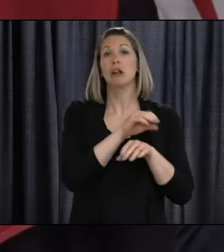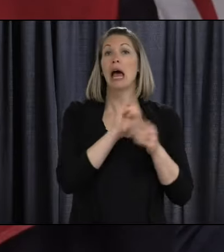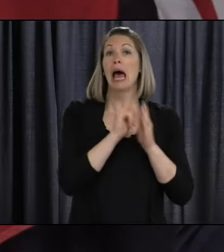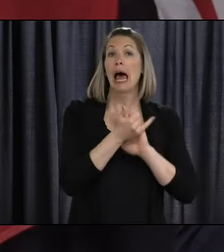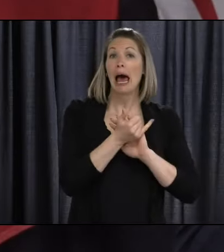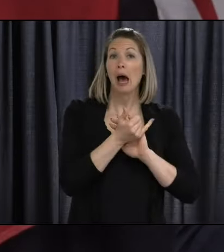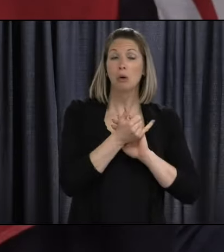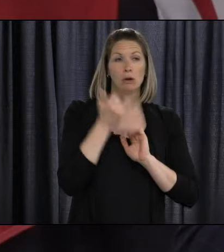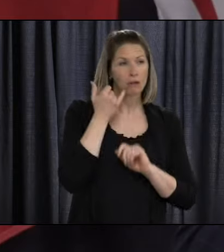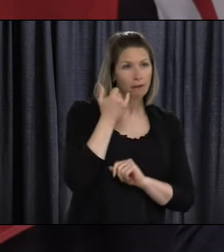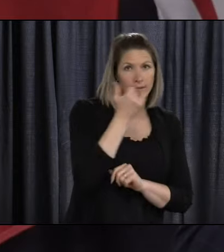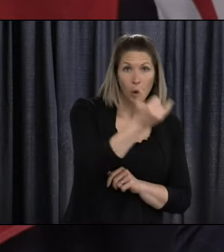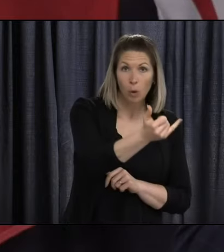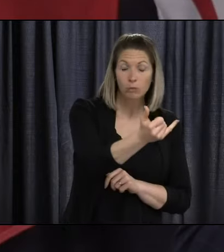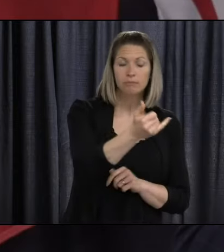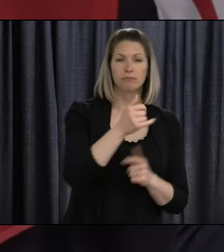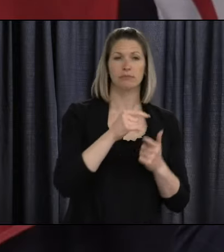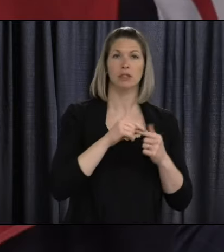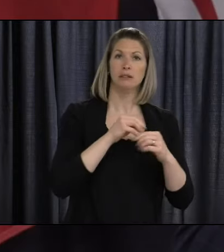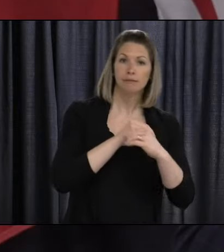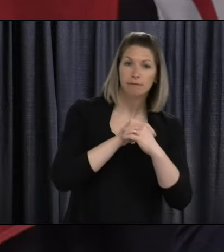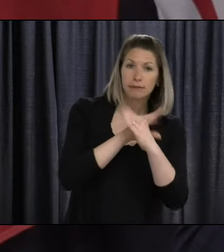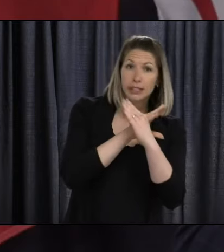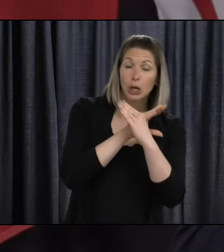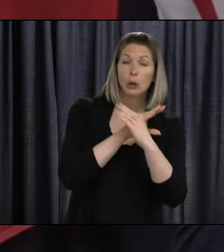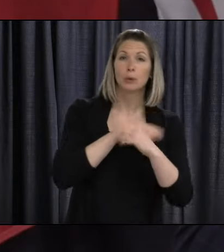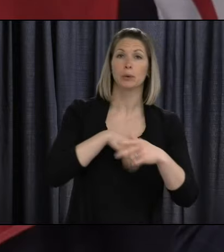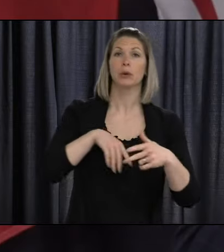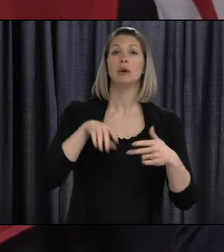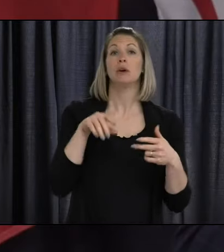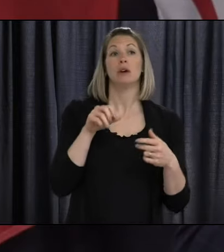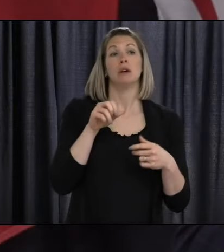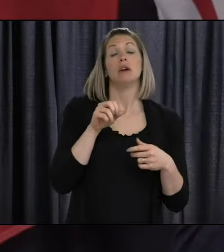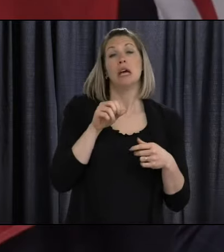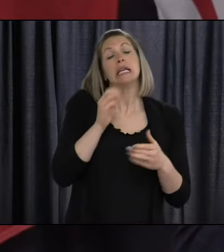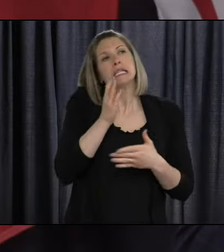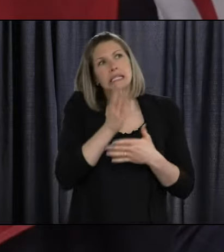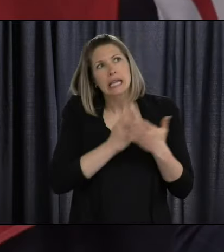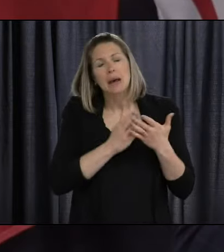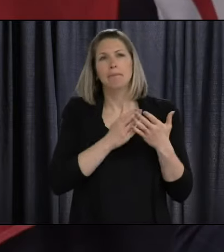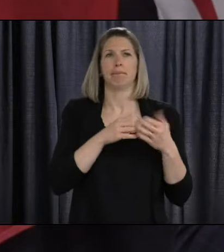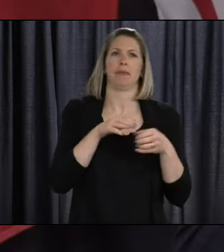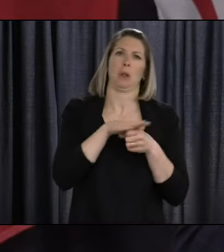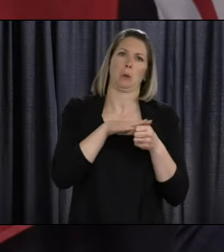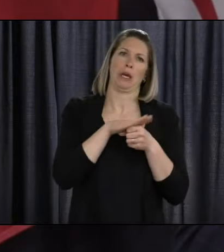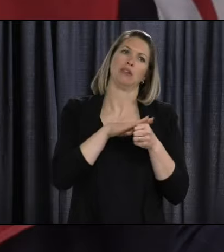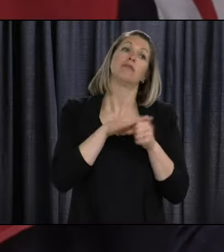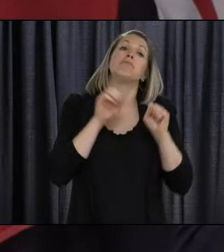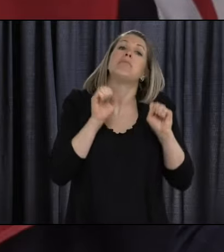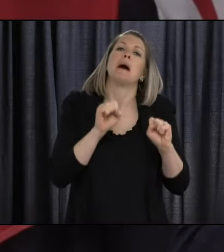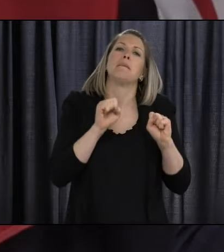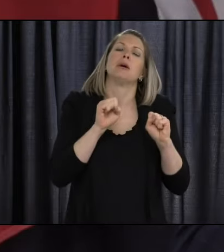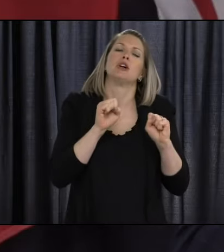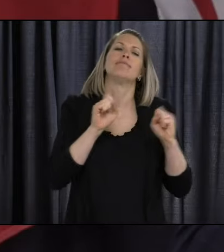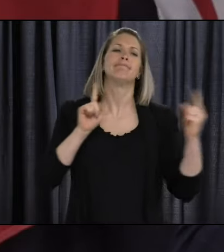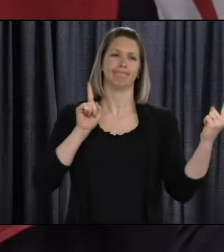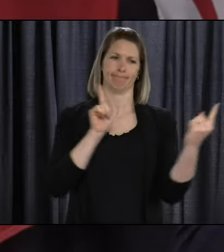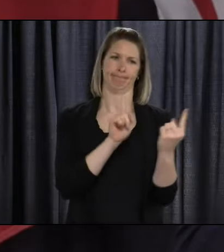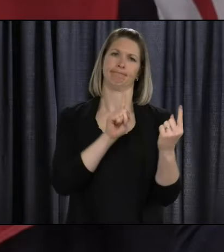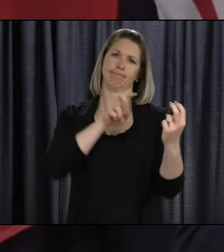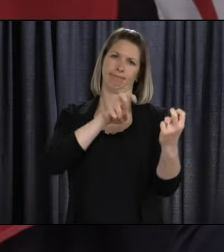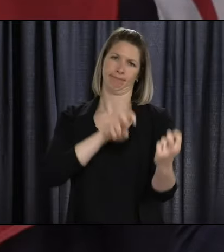by phone, you can do it by video, and some other locations where it's appropriate, it can be done in